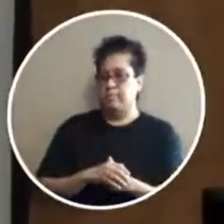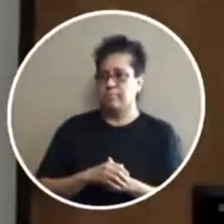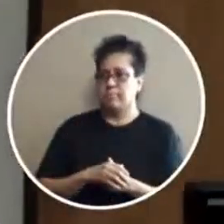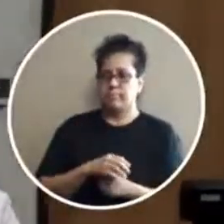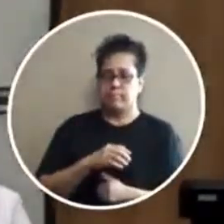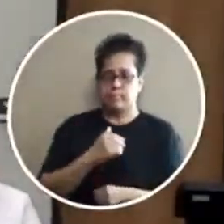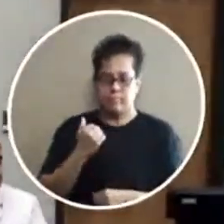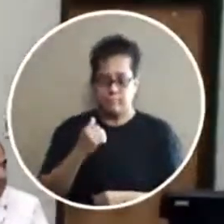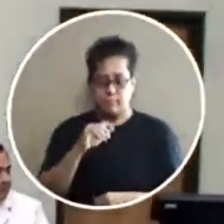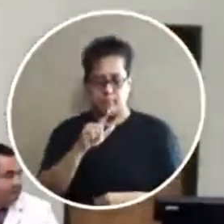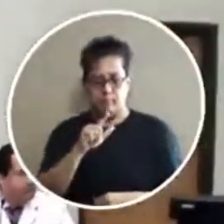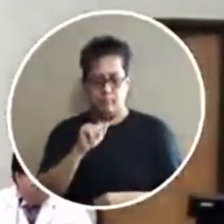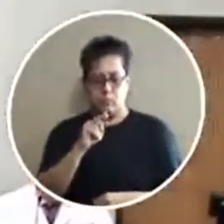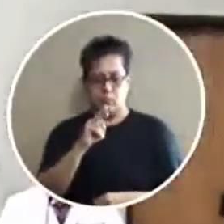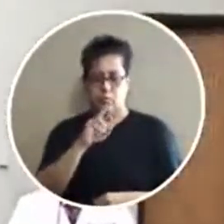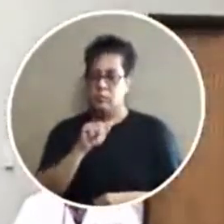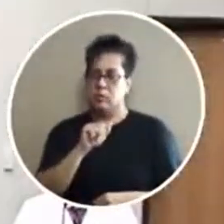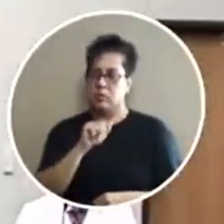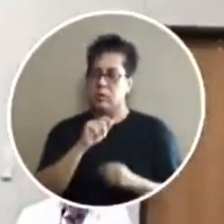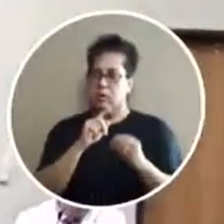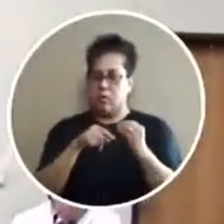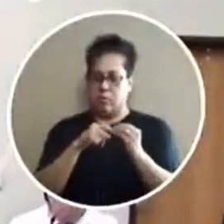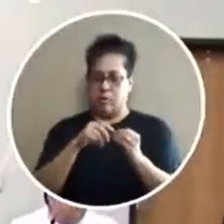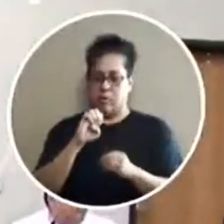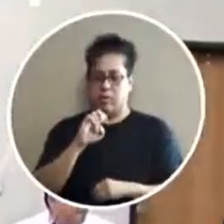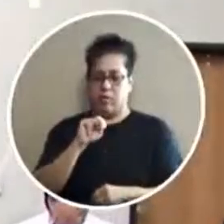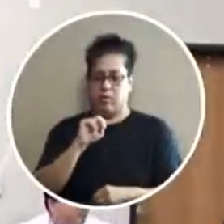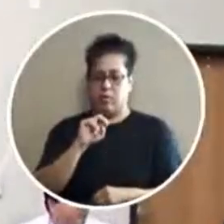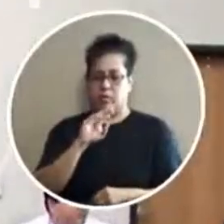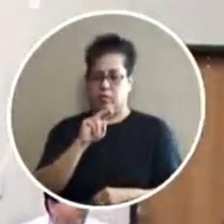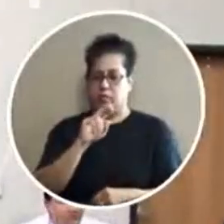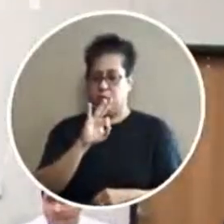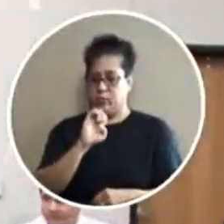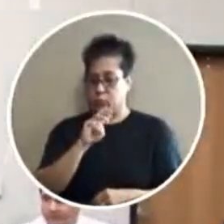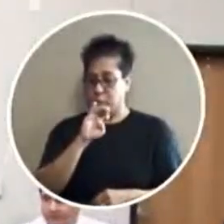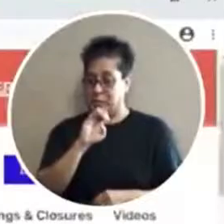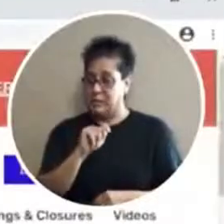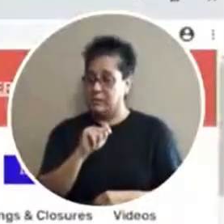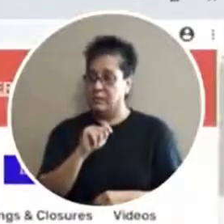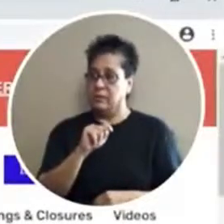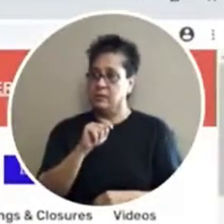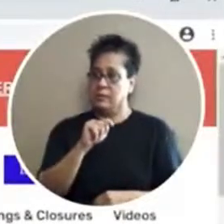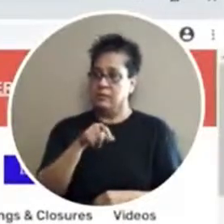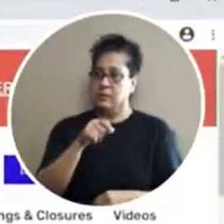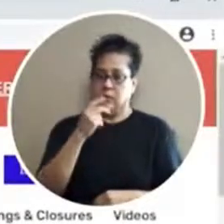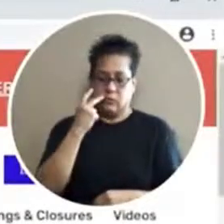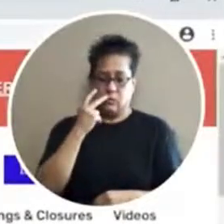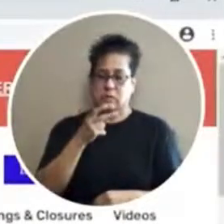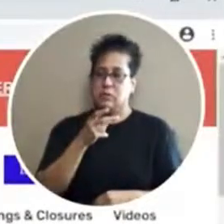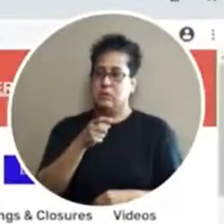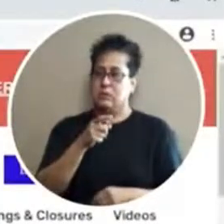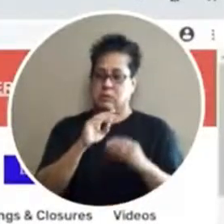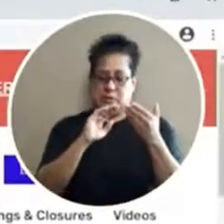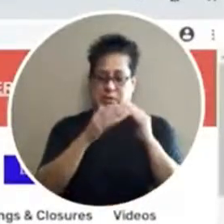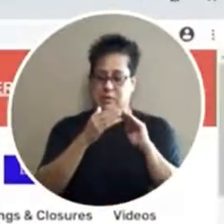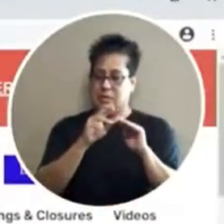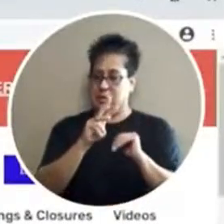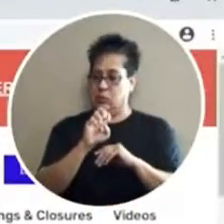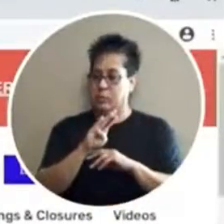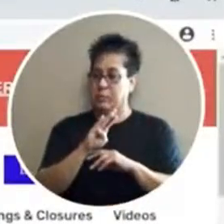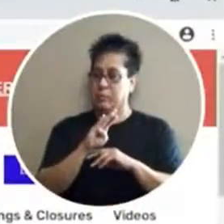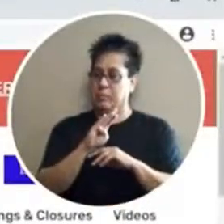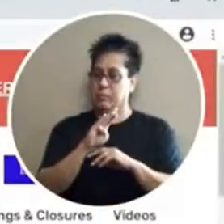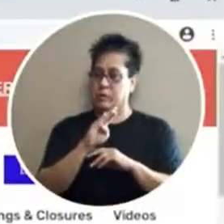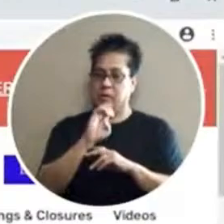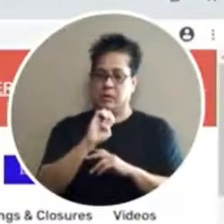And to the question with regards to enforcement, if you go actually on the city website